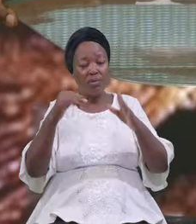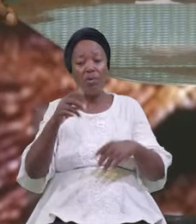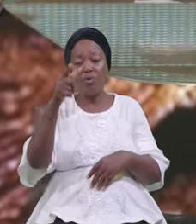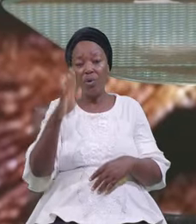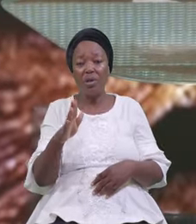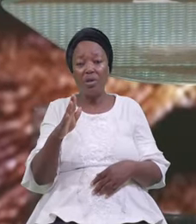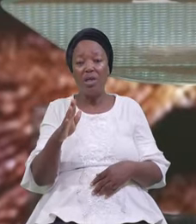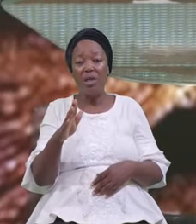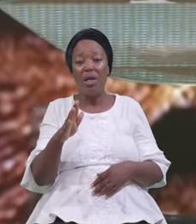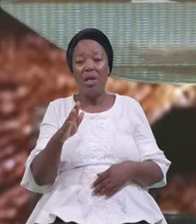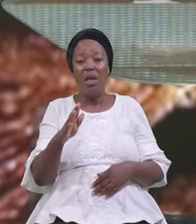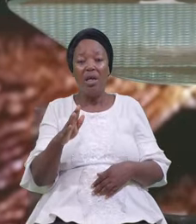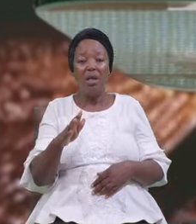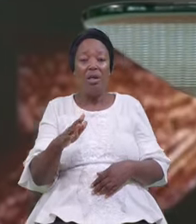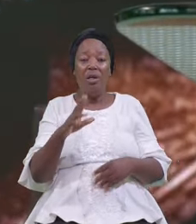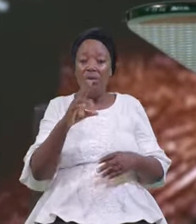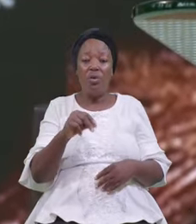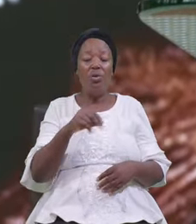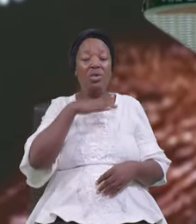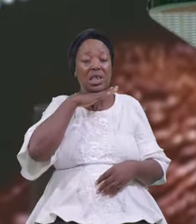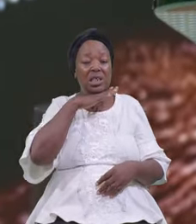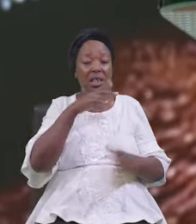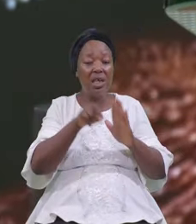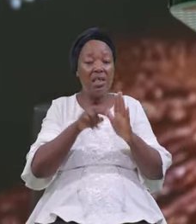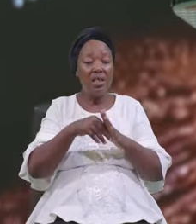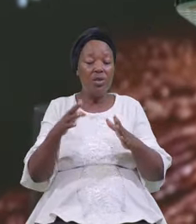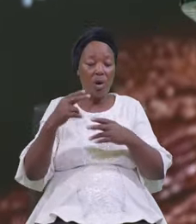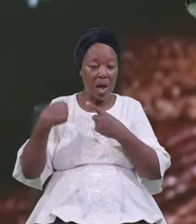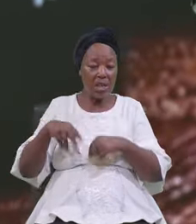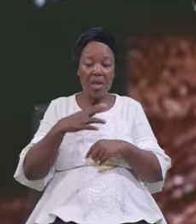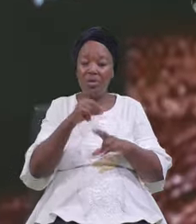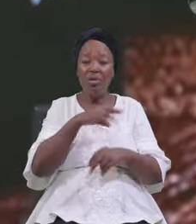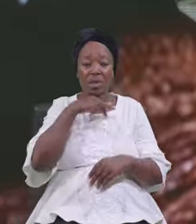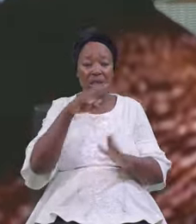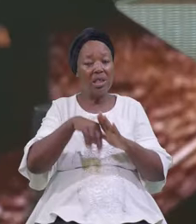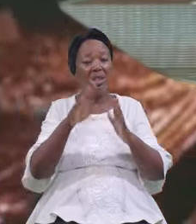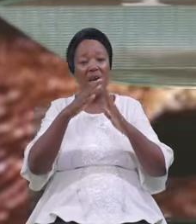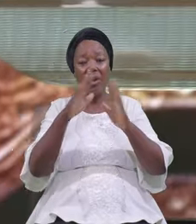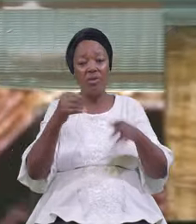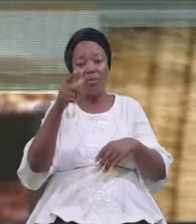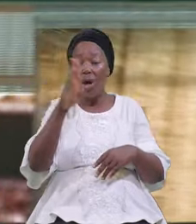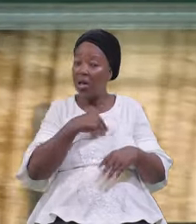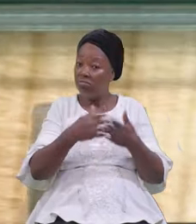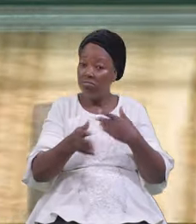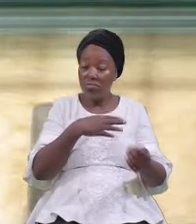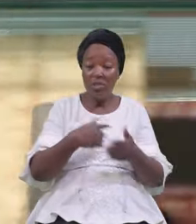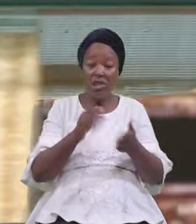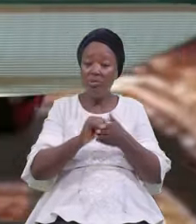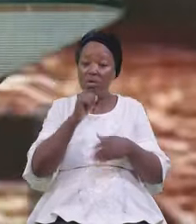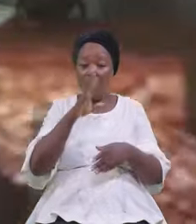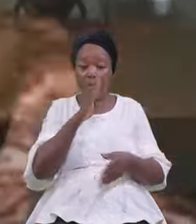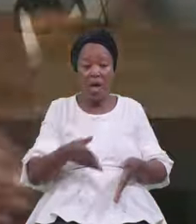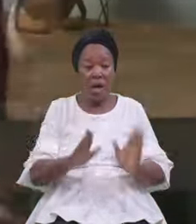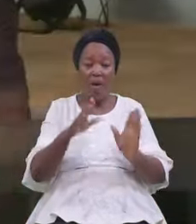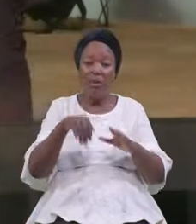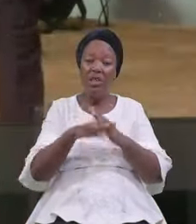God is. There's no defilement in your heart, there's no defilement in the house of God. And whatever will not be allowed in